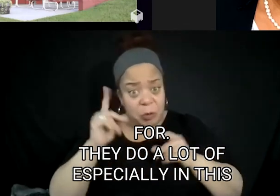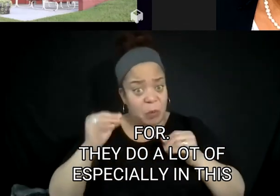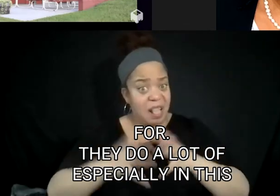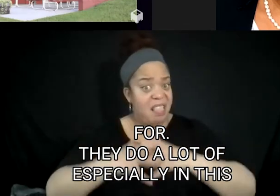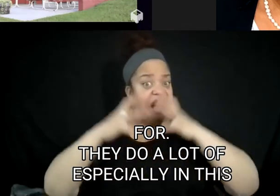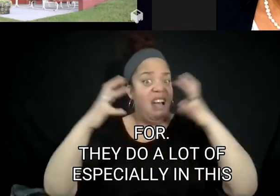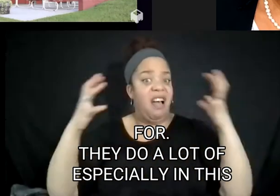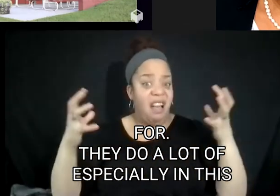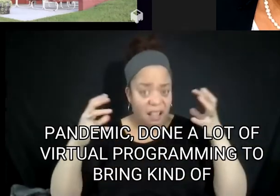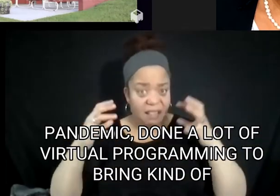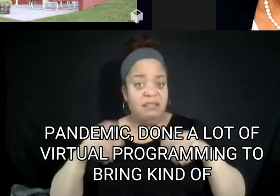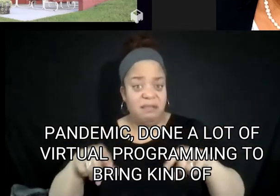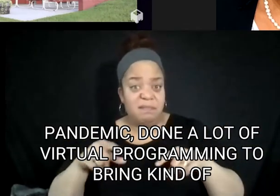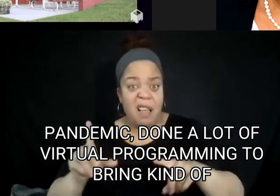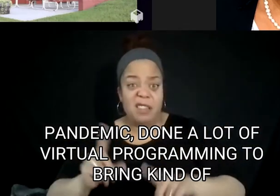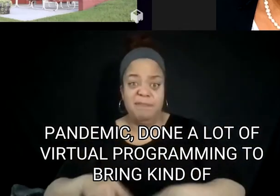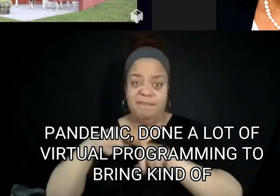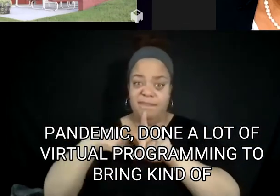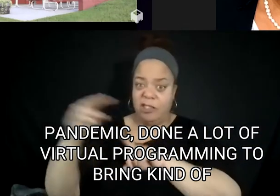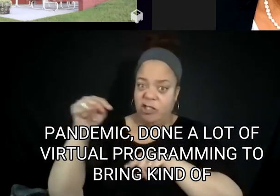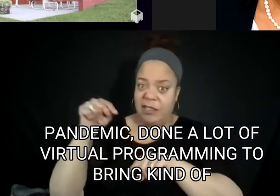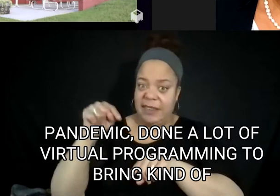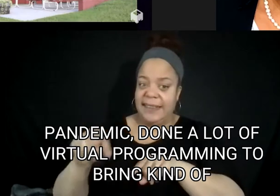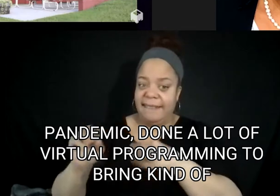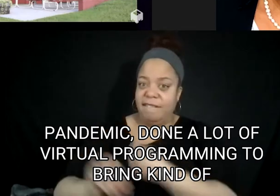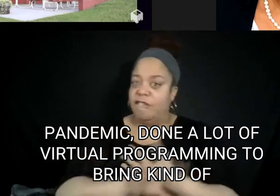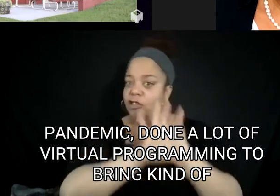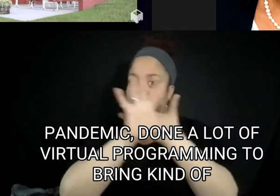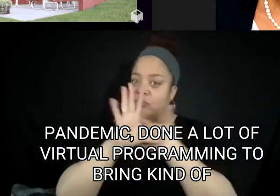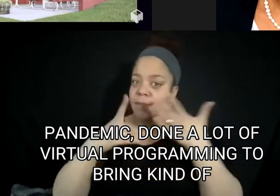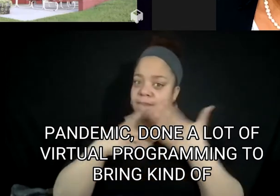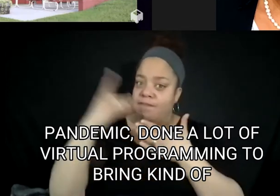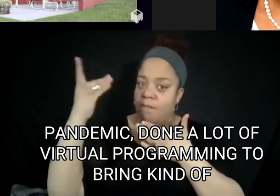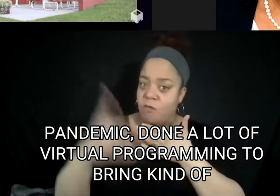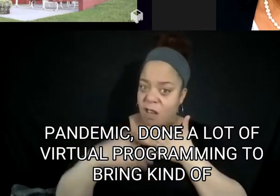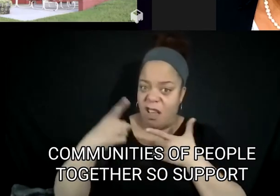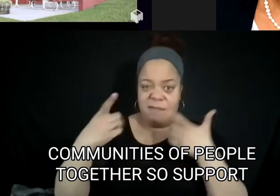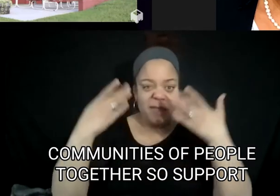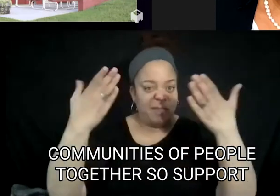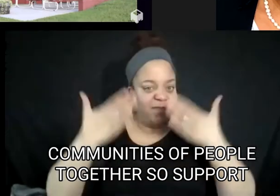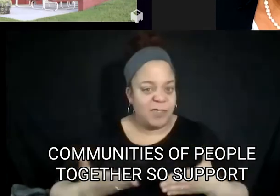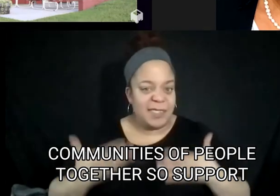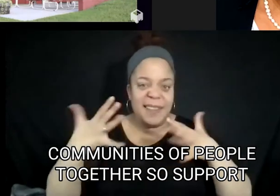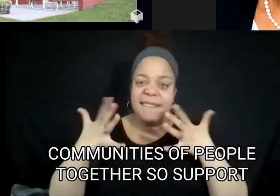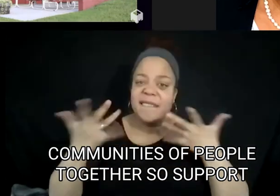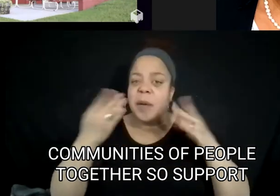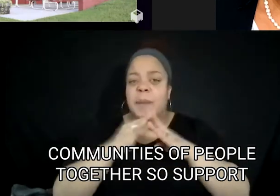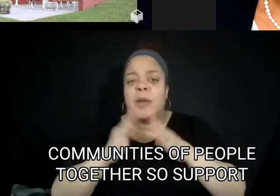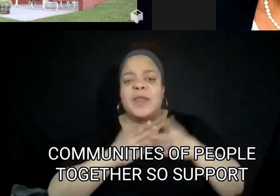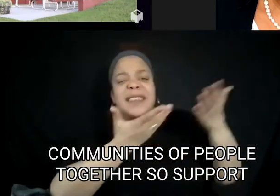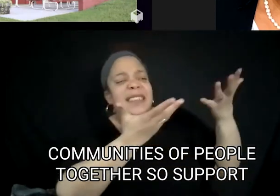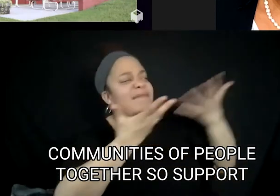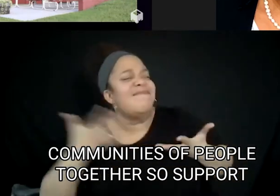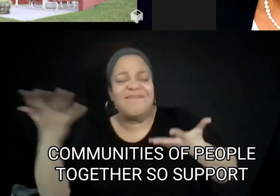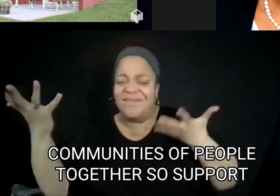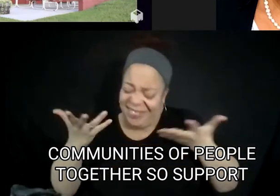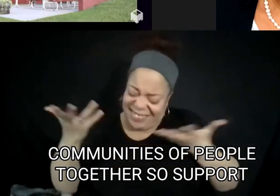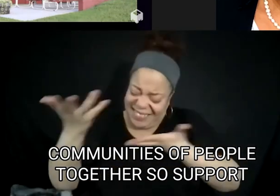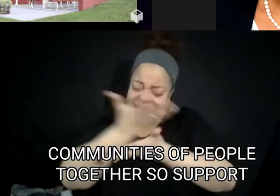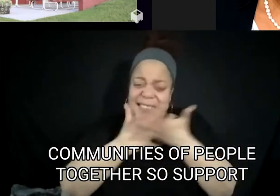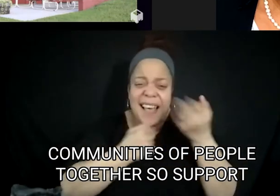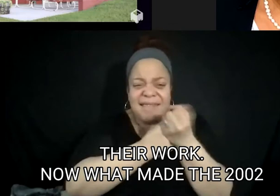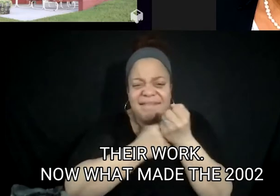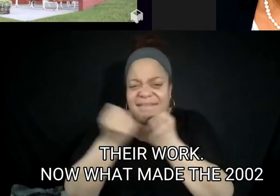of people together. So support their work. Now, what made the 2002 gathering unique is that it